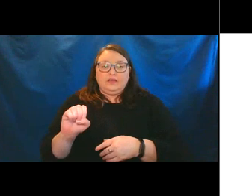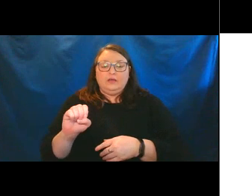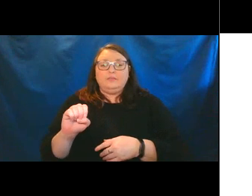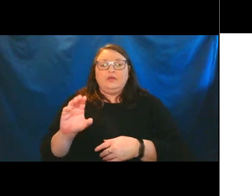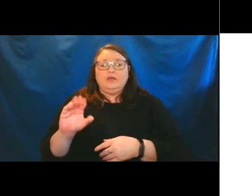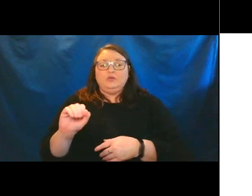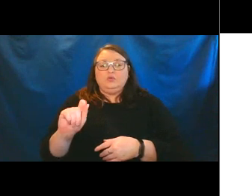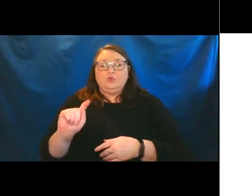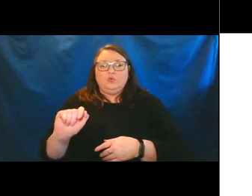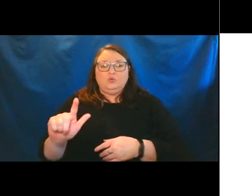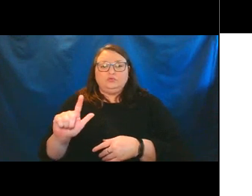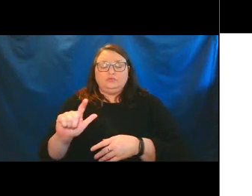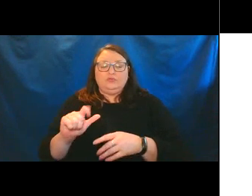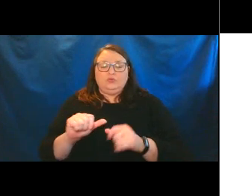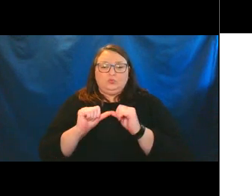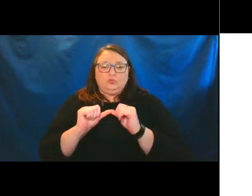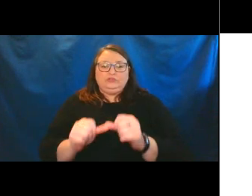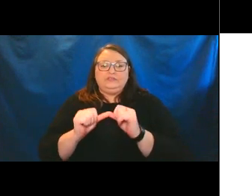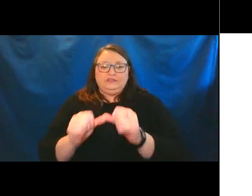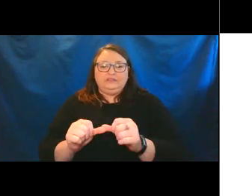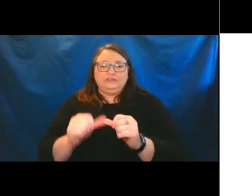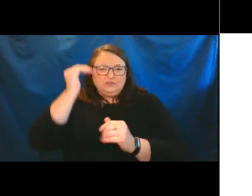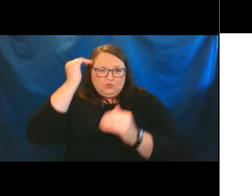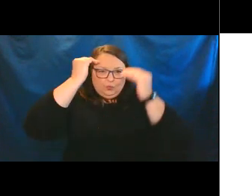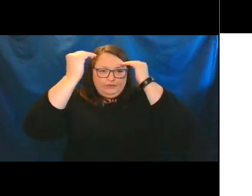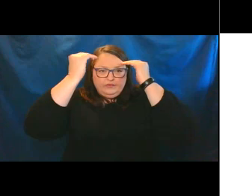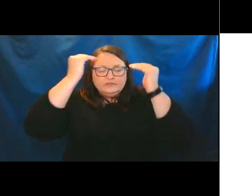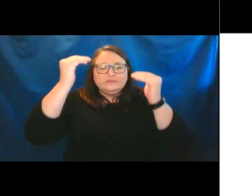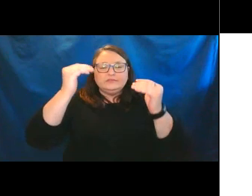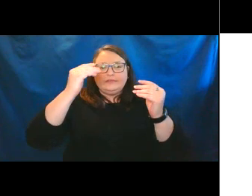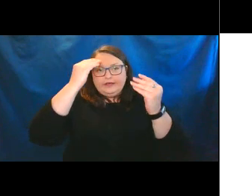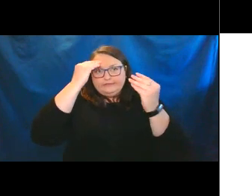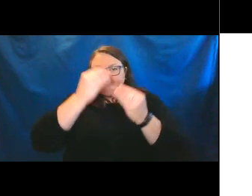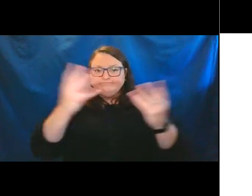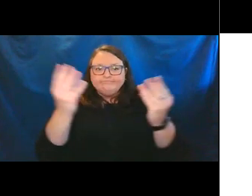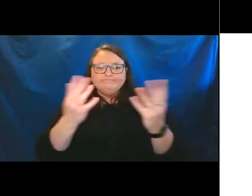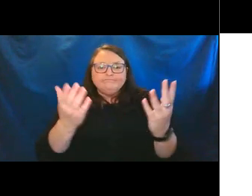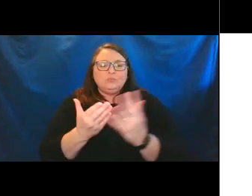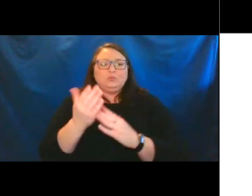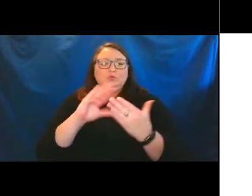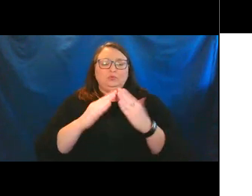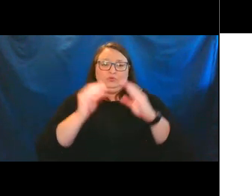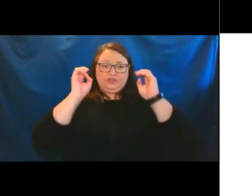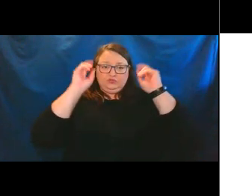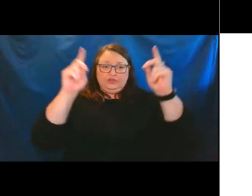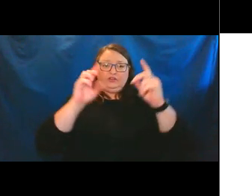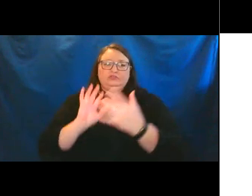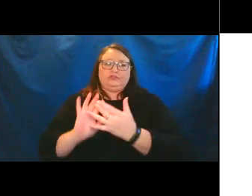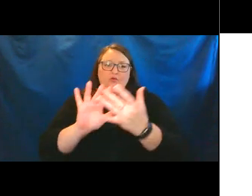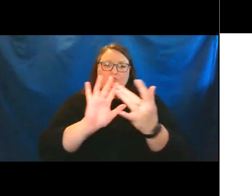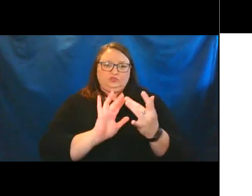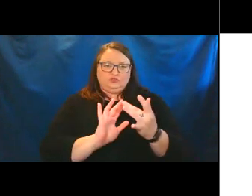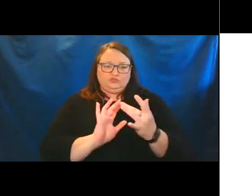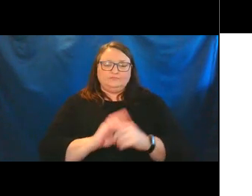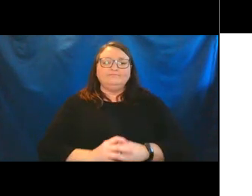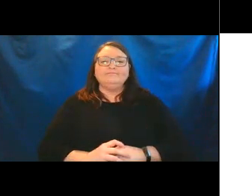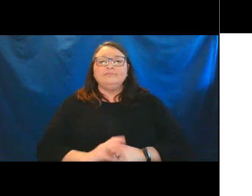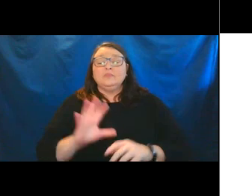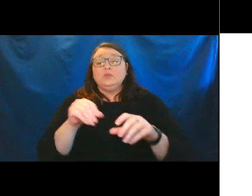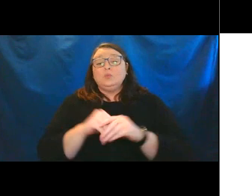resilience and the awareness and increasing that awareness through community education and outreach. Within